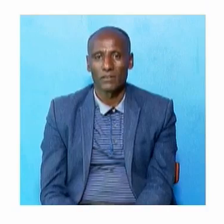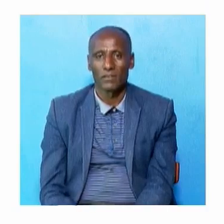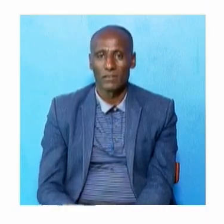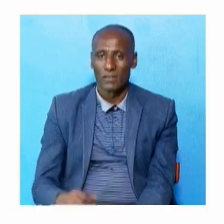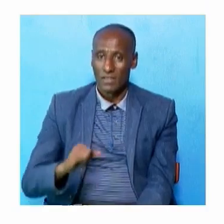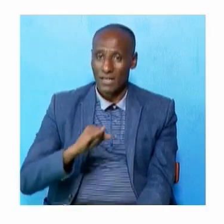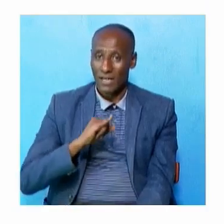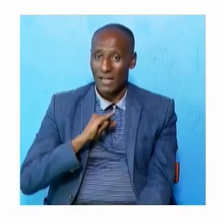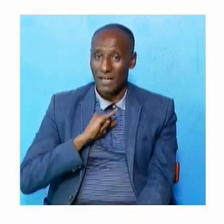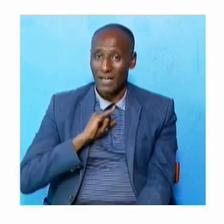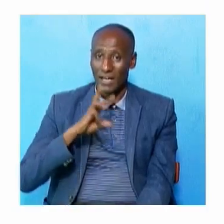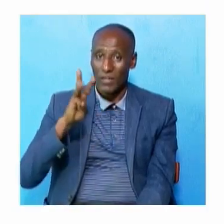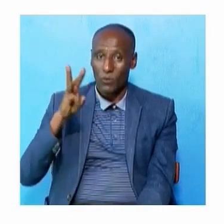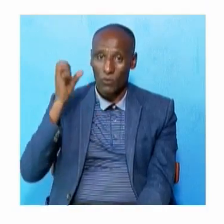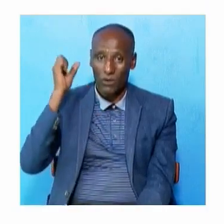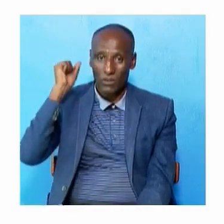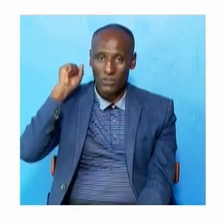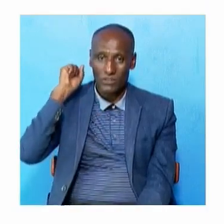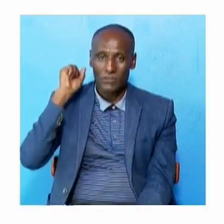I was